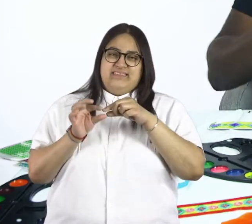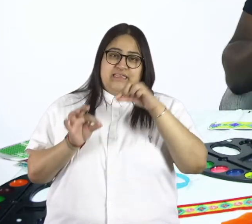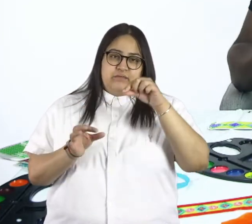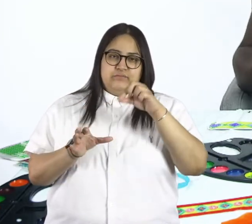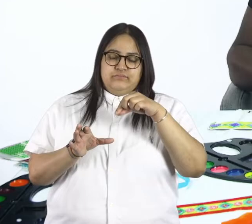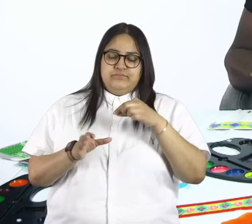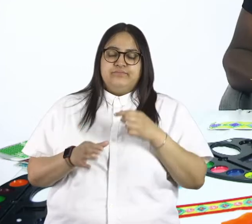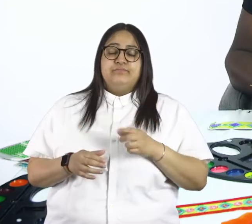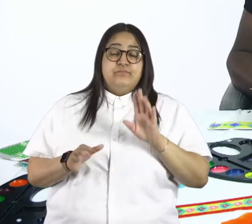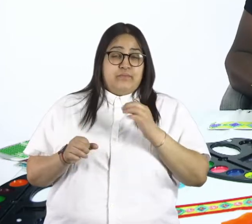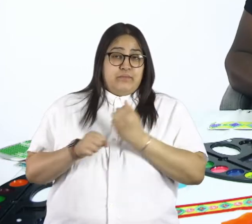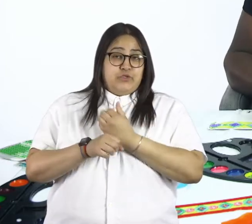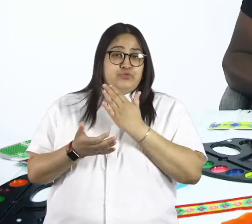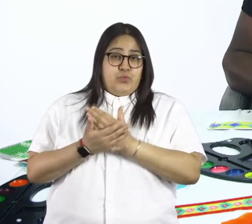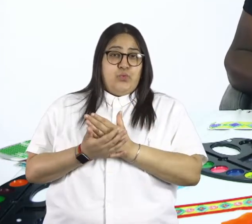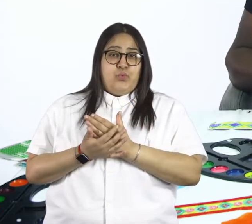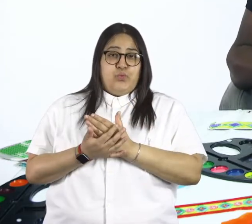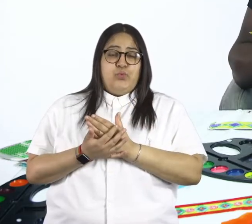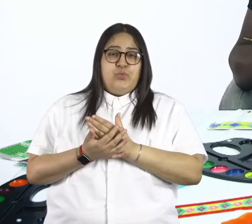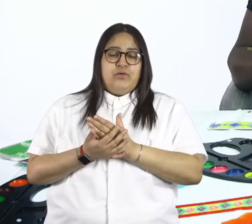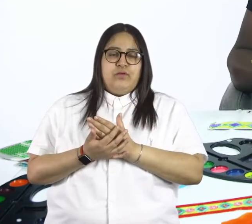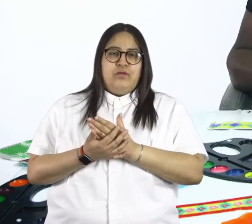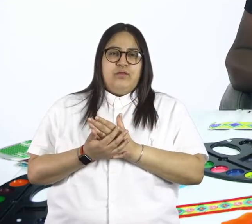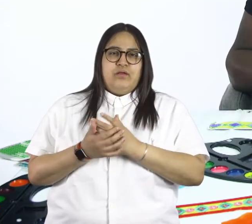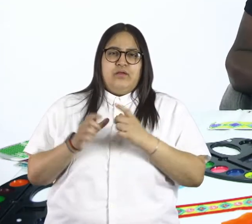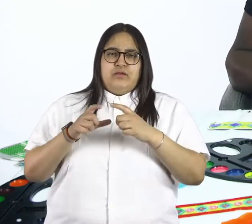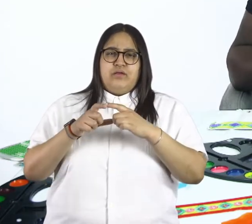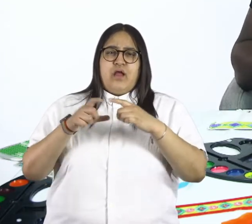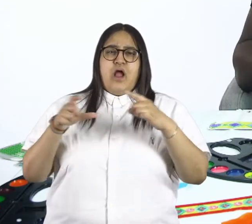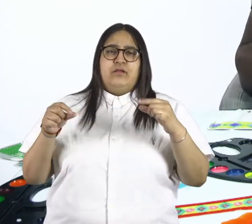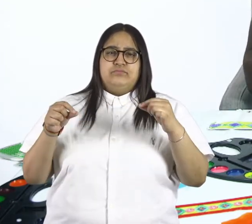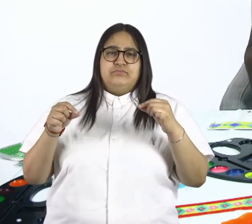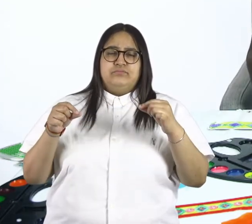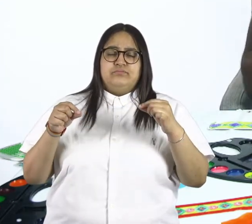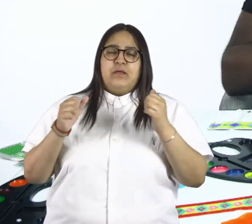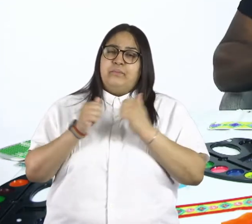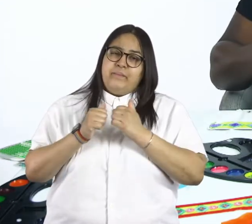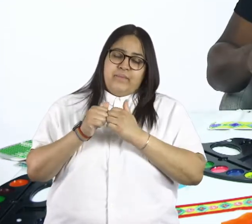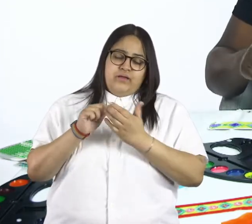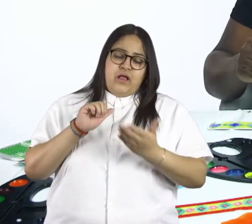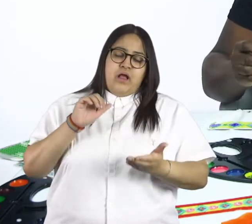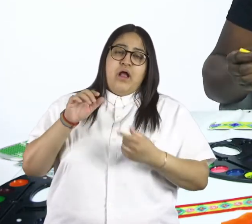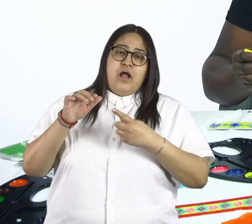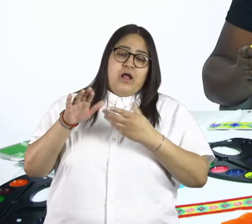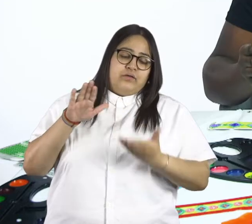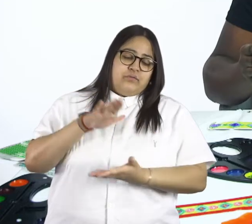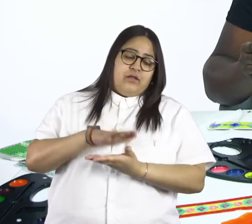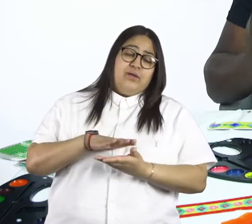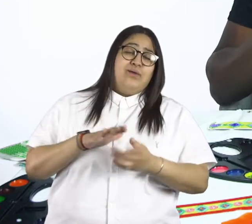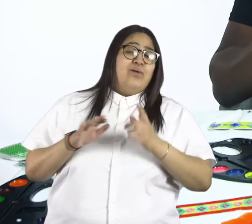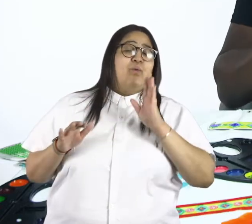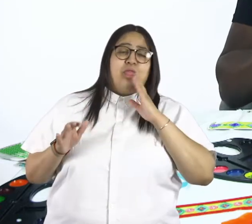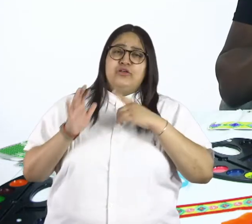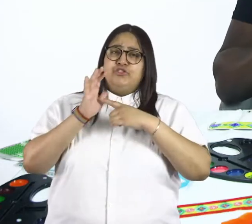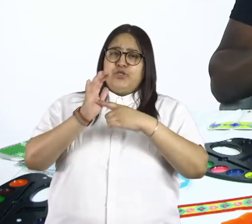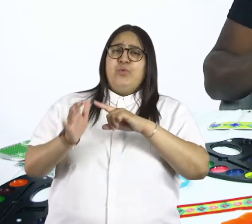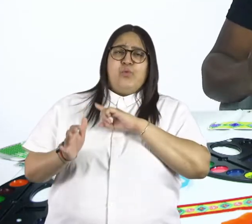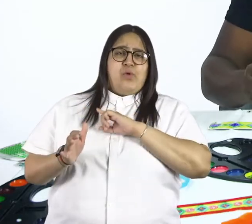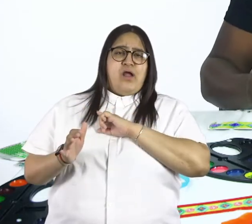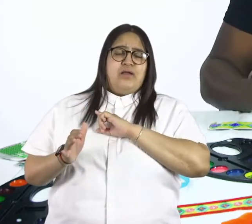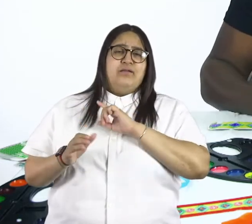Also, importantly, put a piece of card or paper underneath, and I'm going to show you why you need to do that when it comes to cleaning